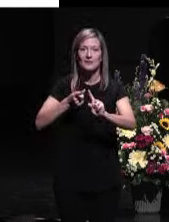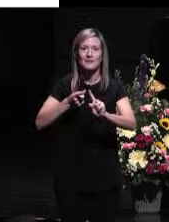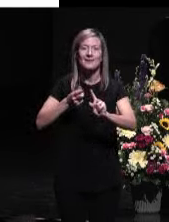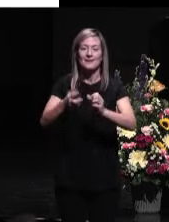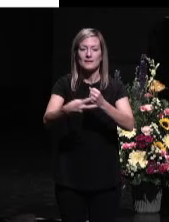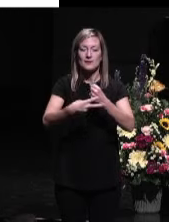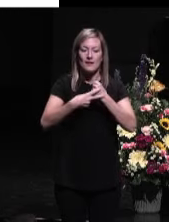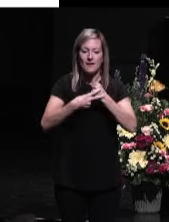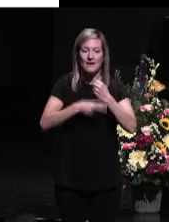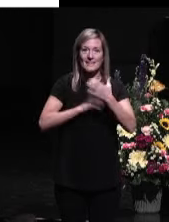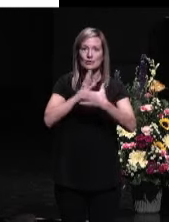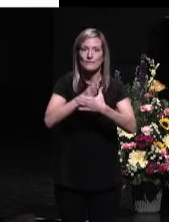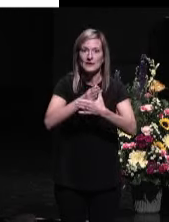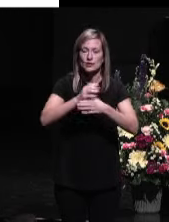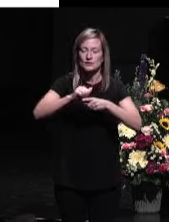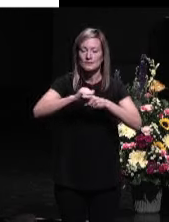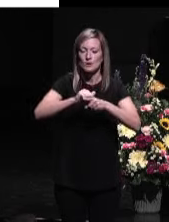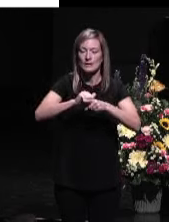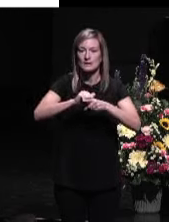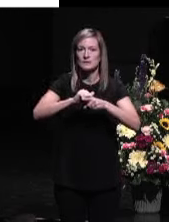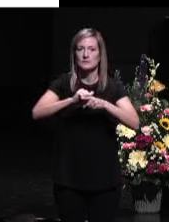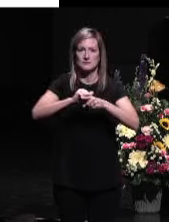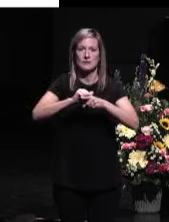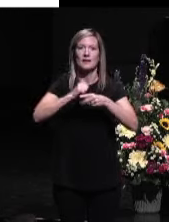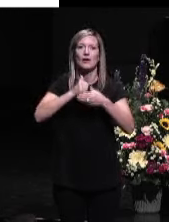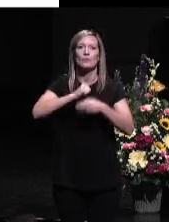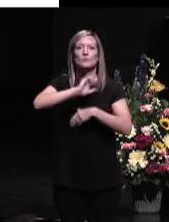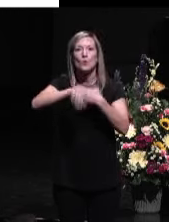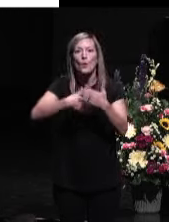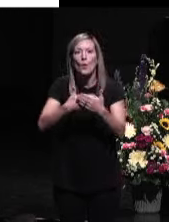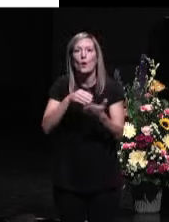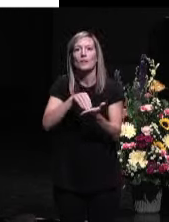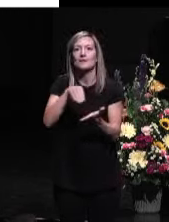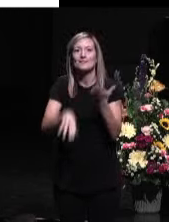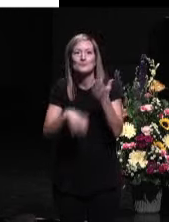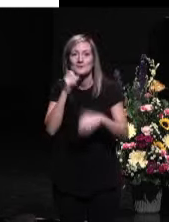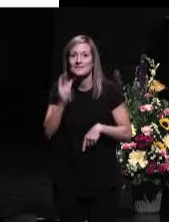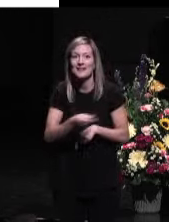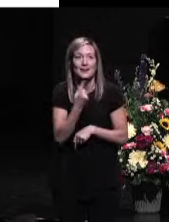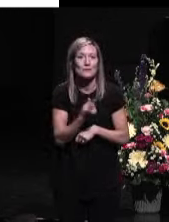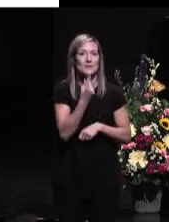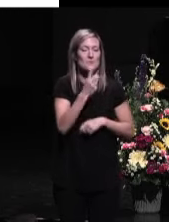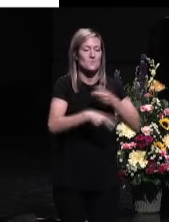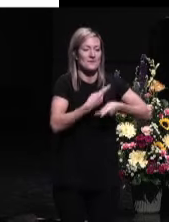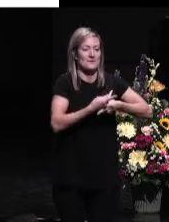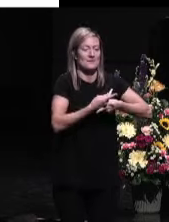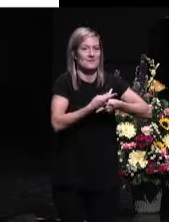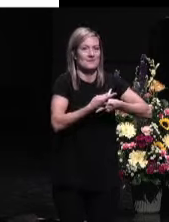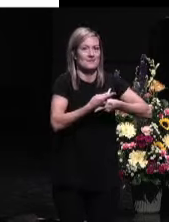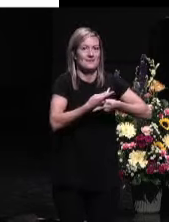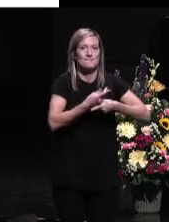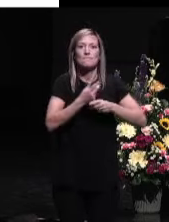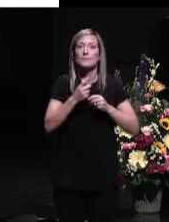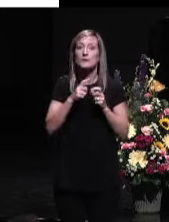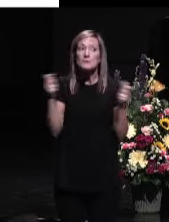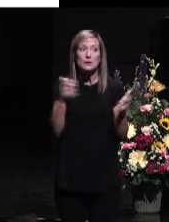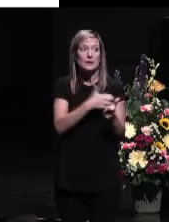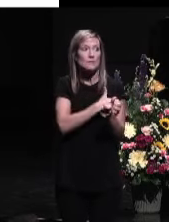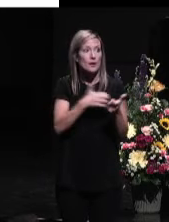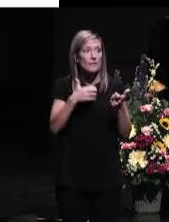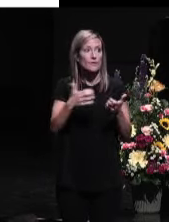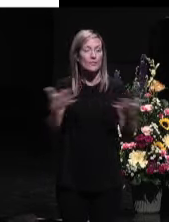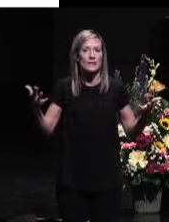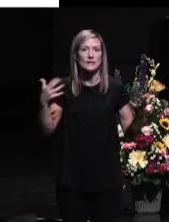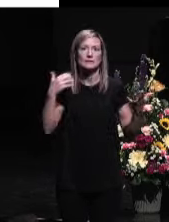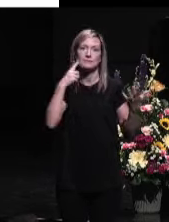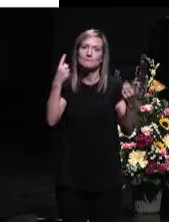students. These interventions help all students and close that achievement gap. Hugely powerful, and this is what we can do. Now,